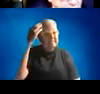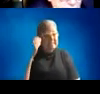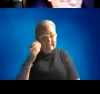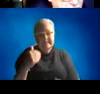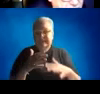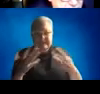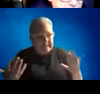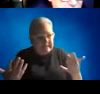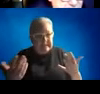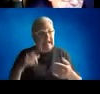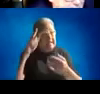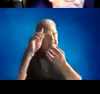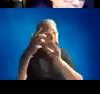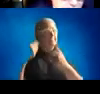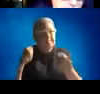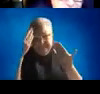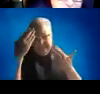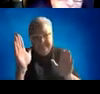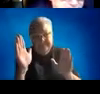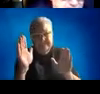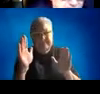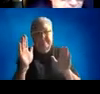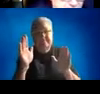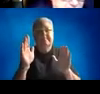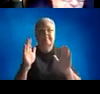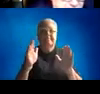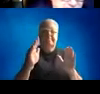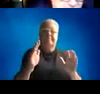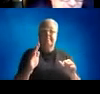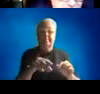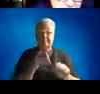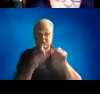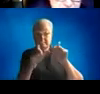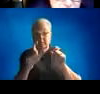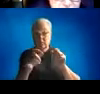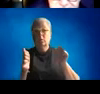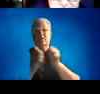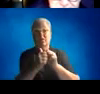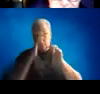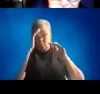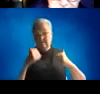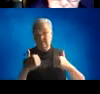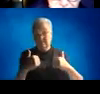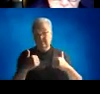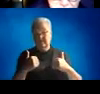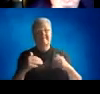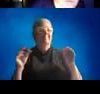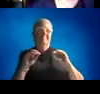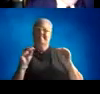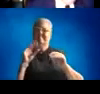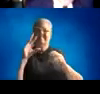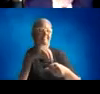disorders, people and so on. So that's just my experience. Or not? People with autism, is that picked up on your survey? No. Well, I work,